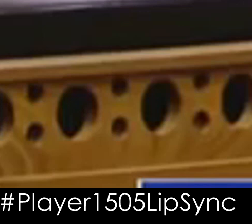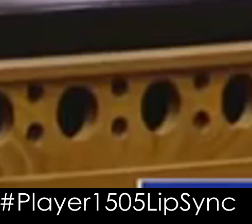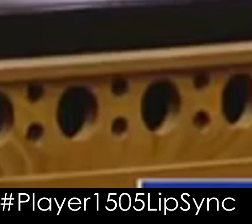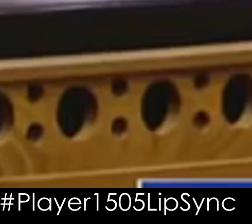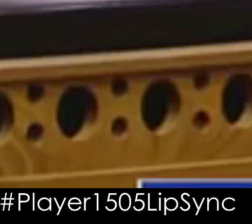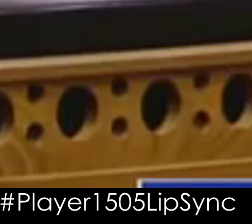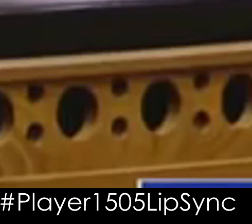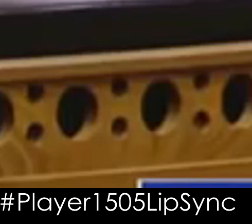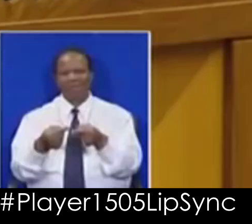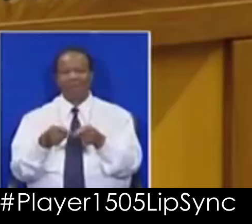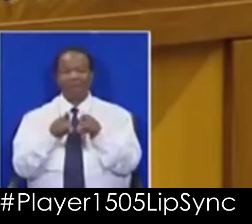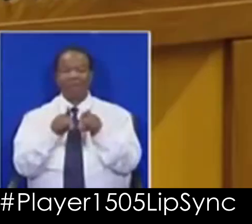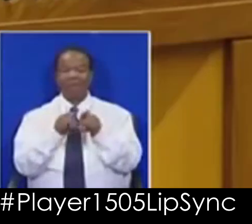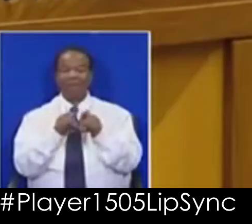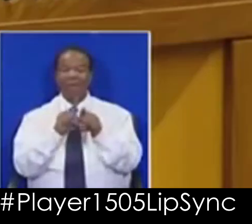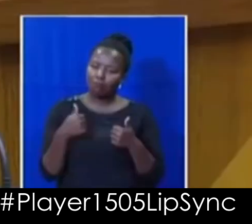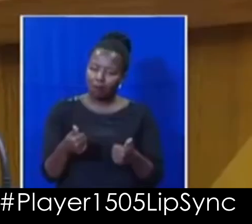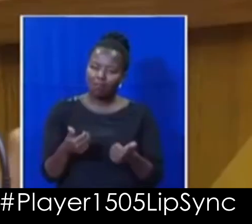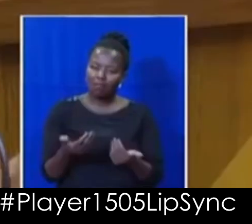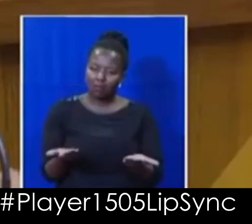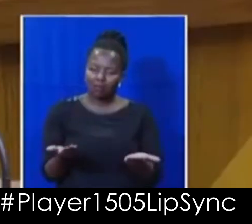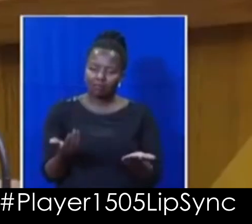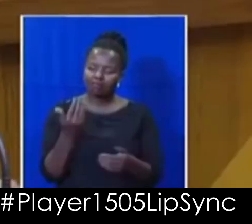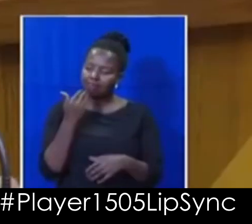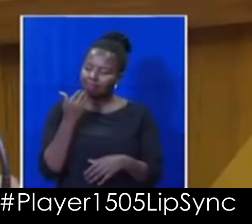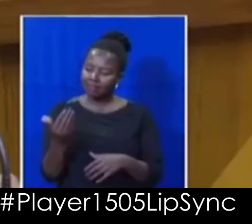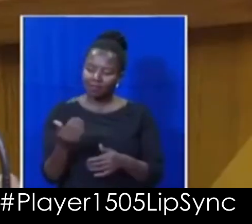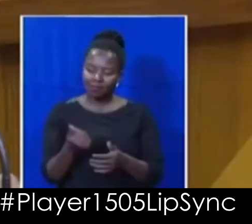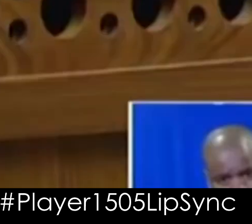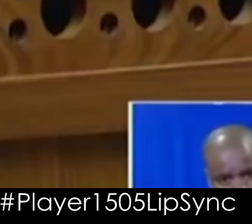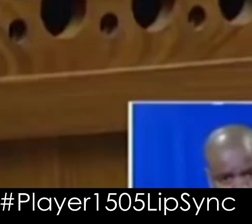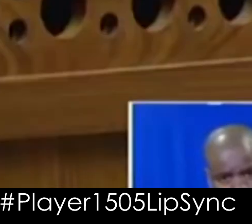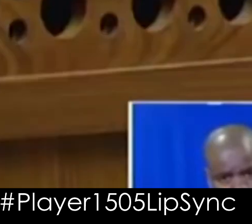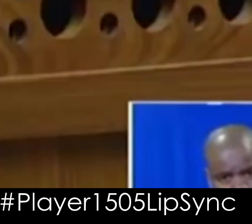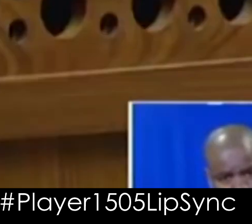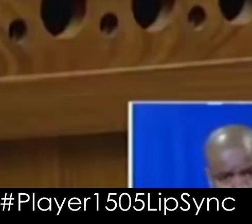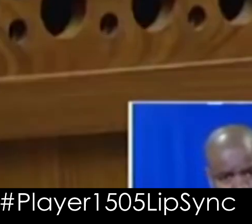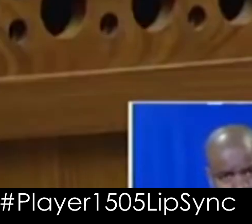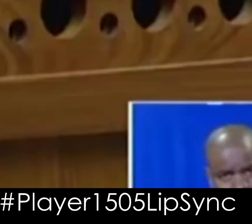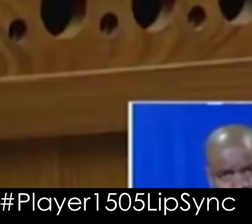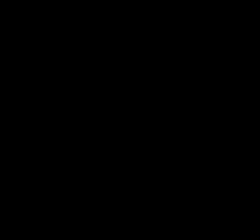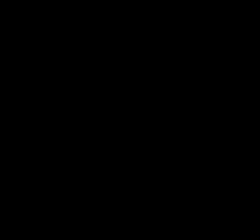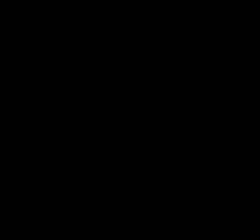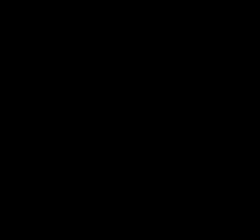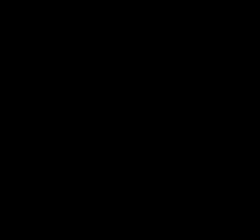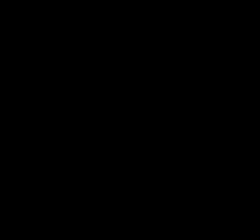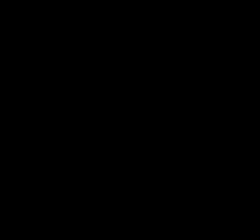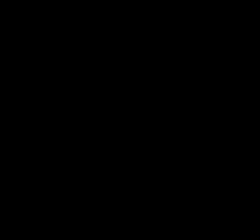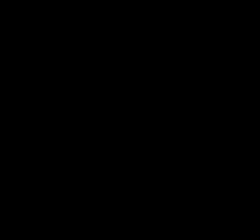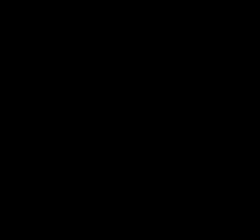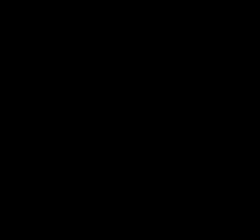Down. Is it too late to say sorry now? I don't know how to stop my laughter.